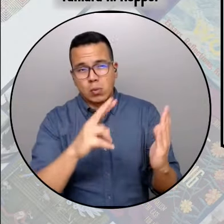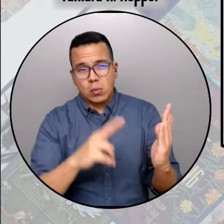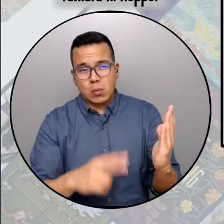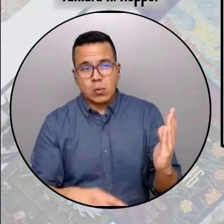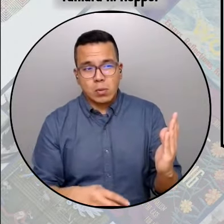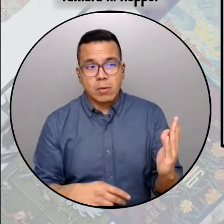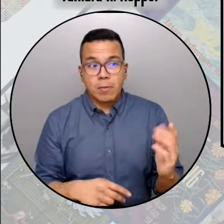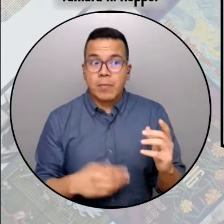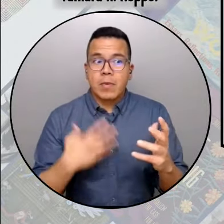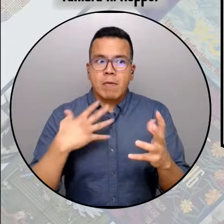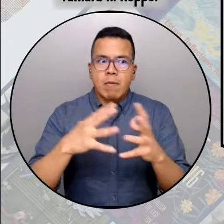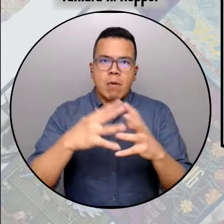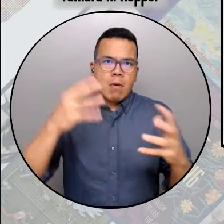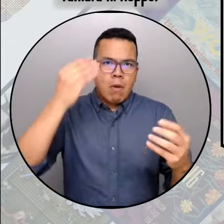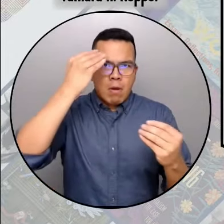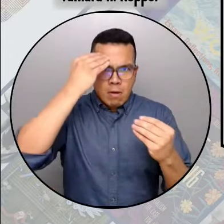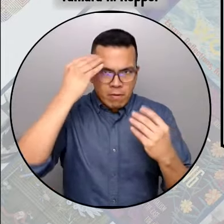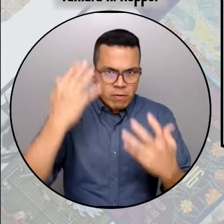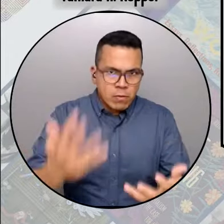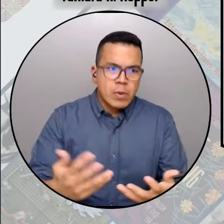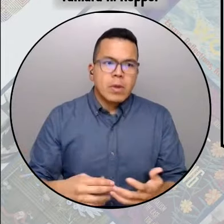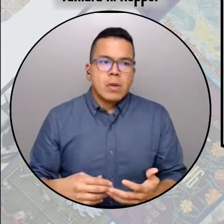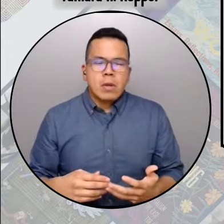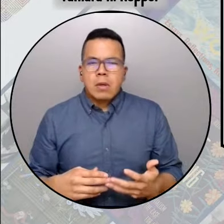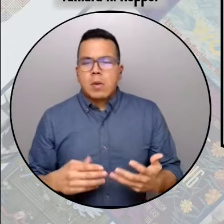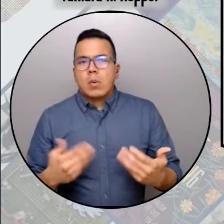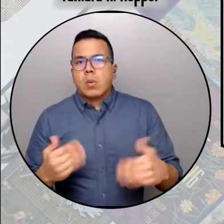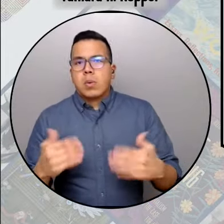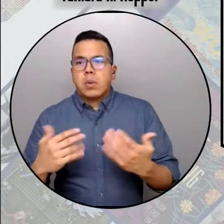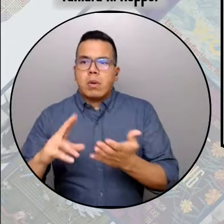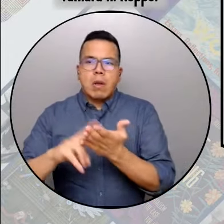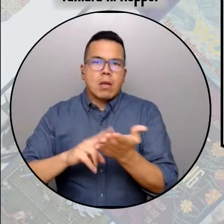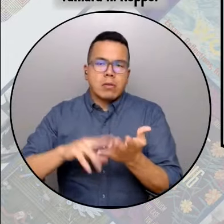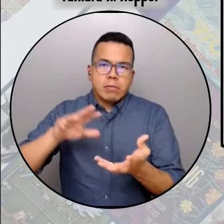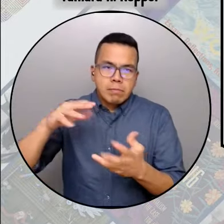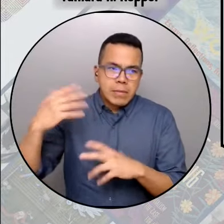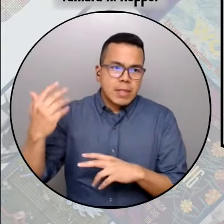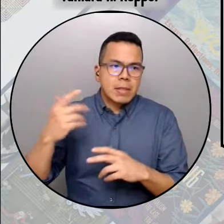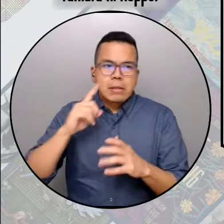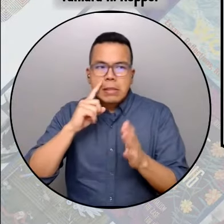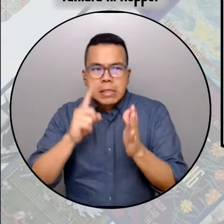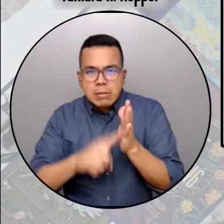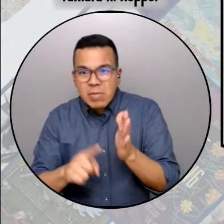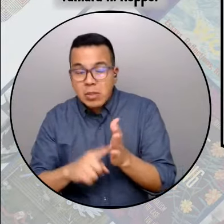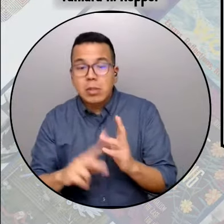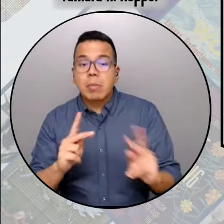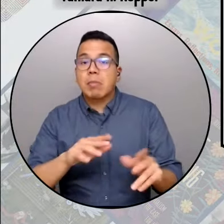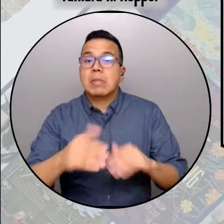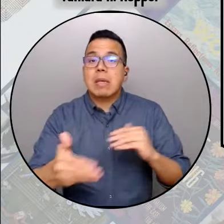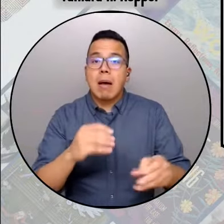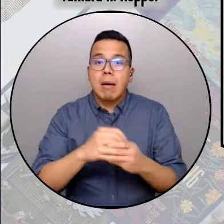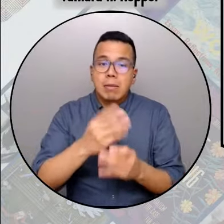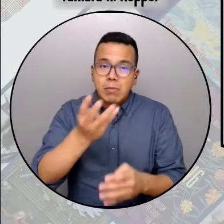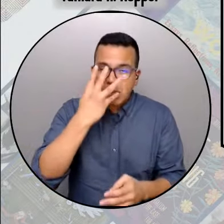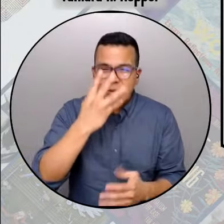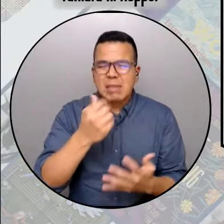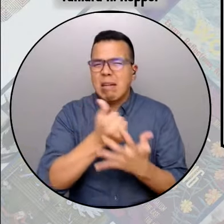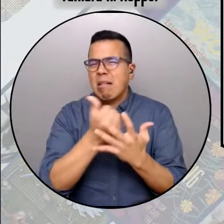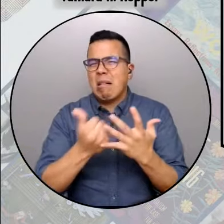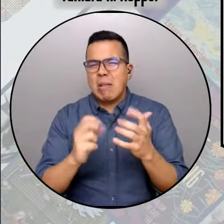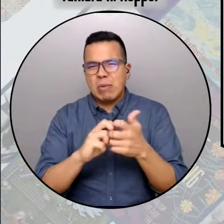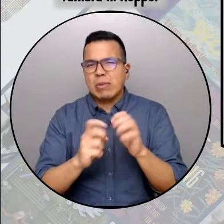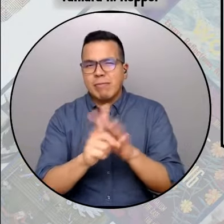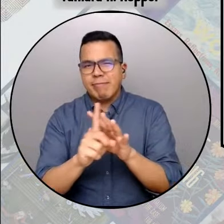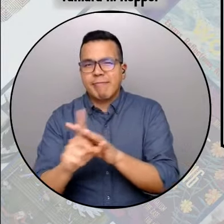lot of information here, such as, you know, management, contracts, inspections, deaths in detention, and so forth, right?